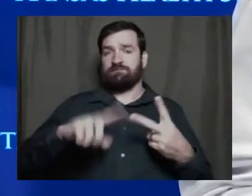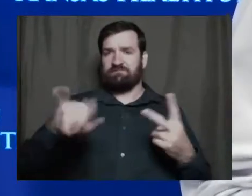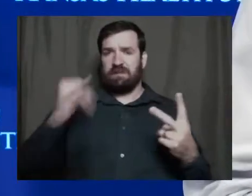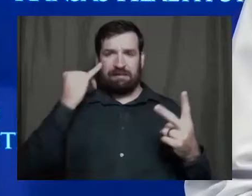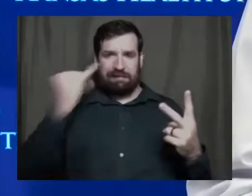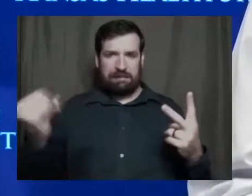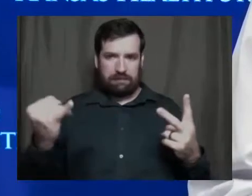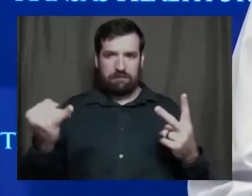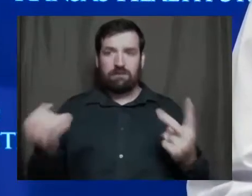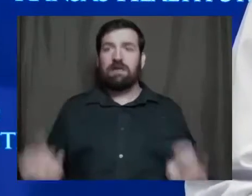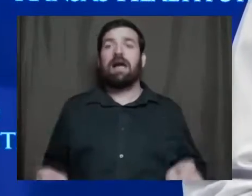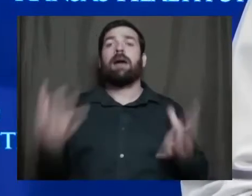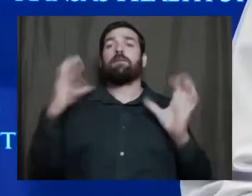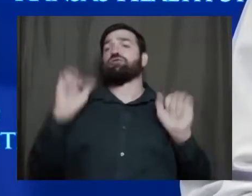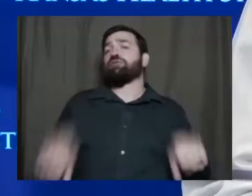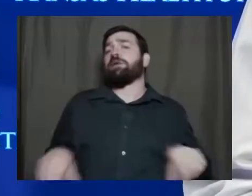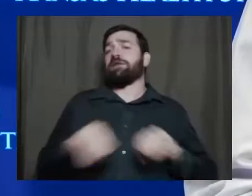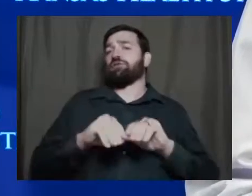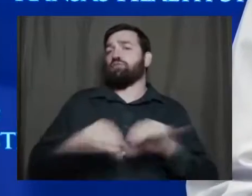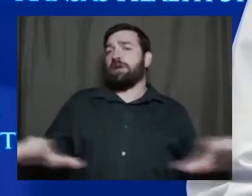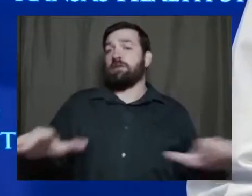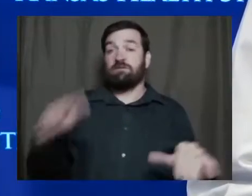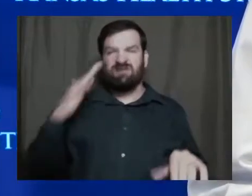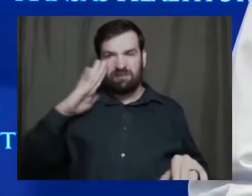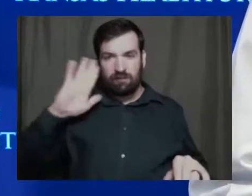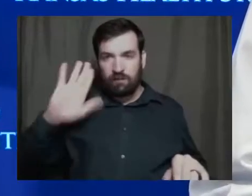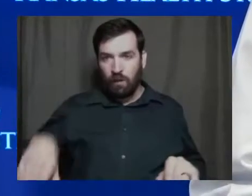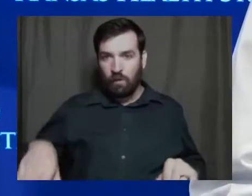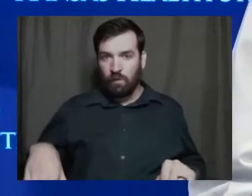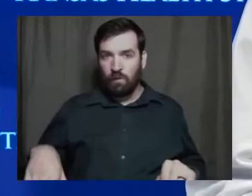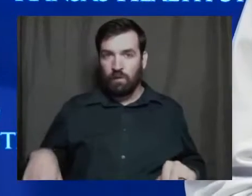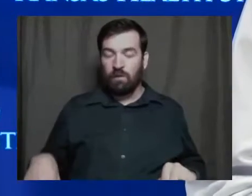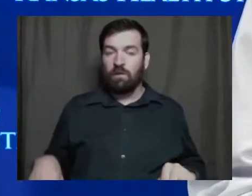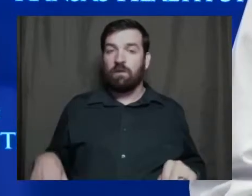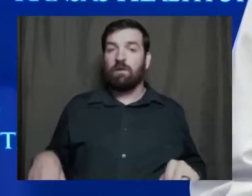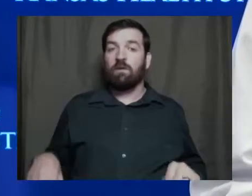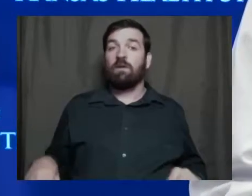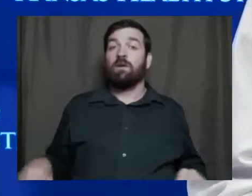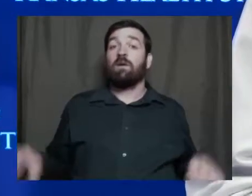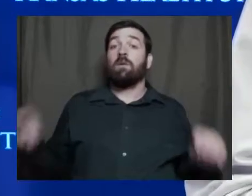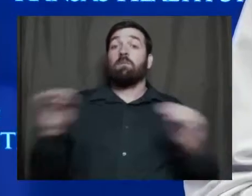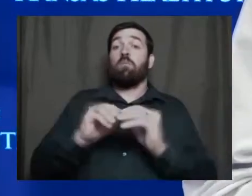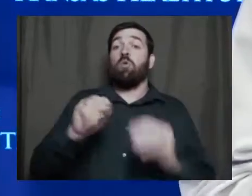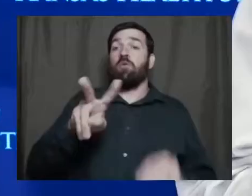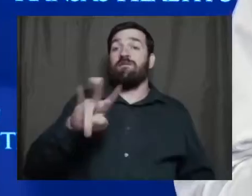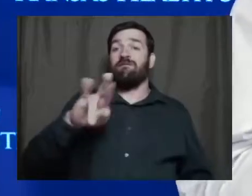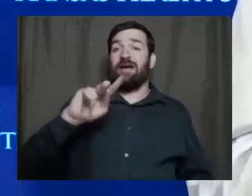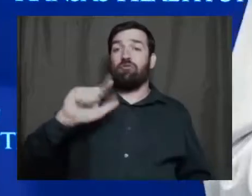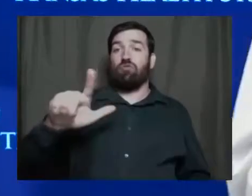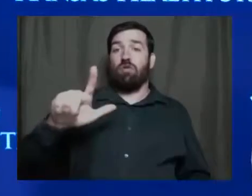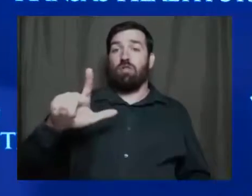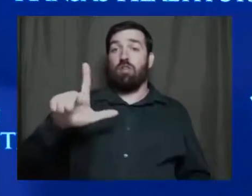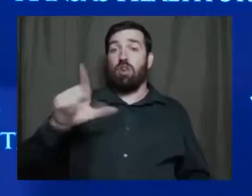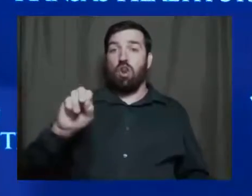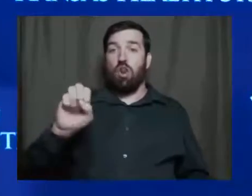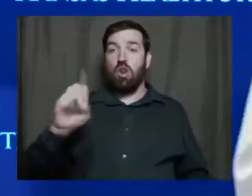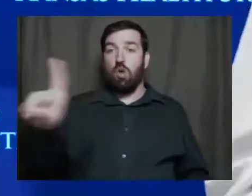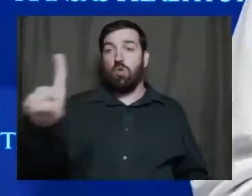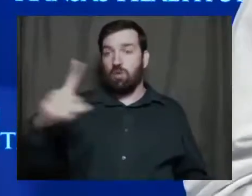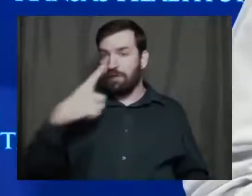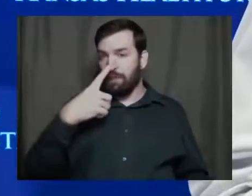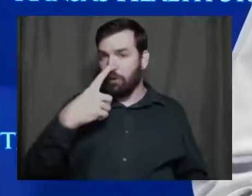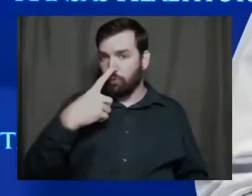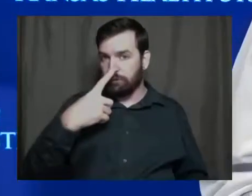disease. We know that there's a higher level of viral load, especially in the nose, and that's kind of where the greatest